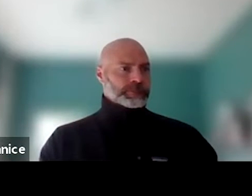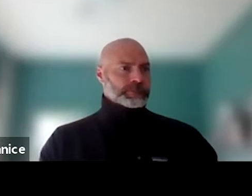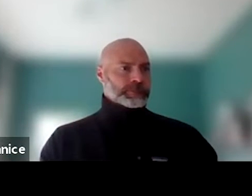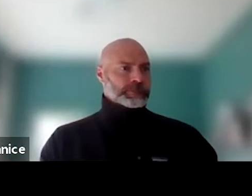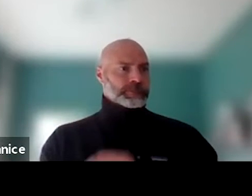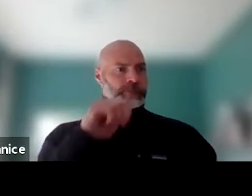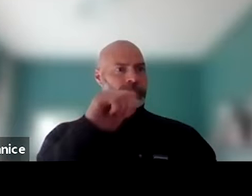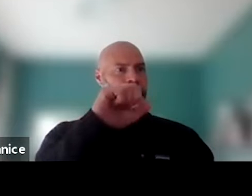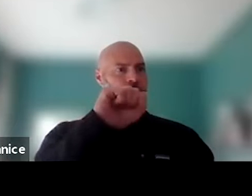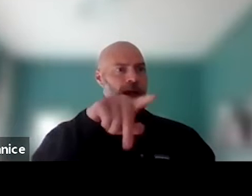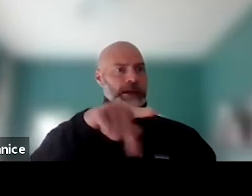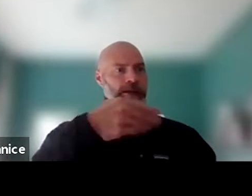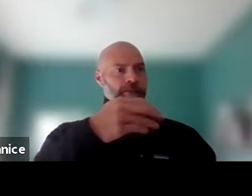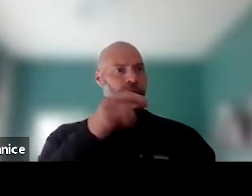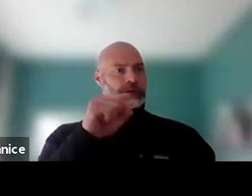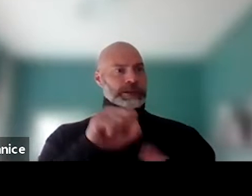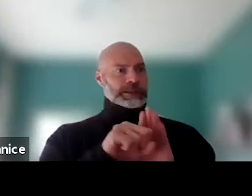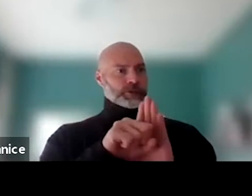She has